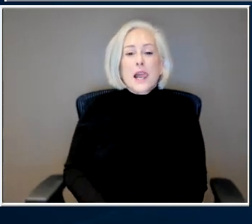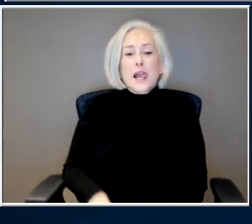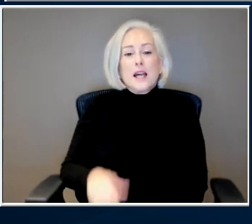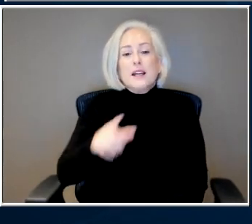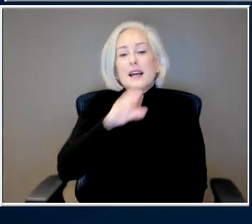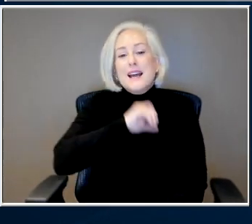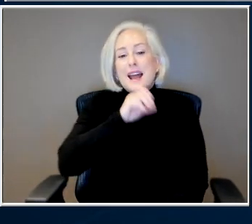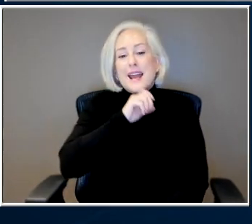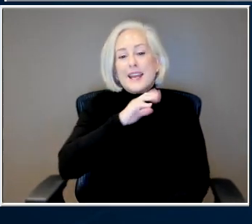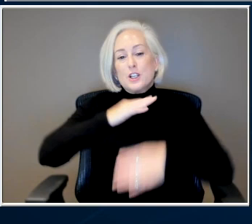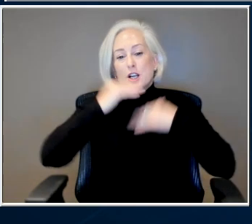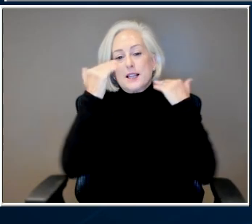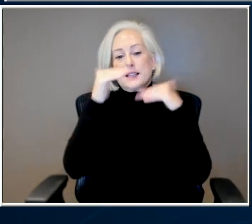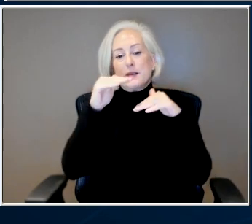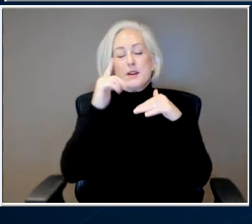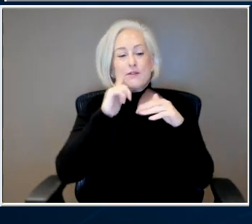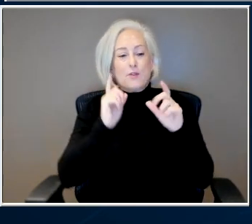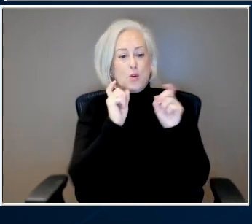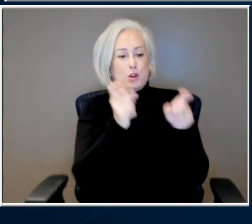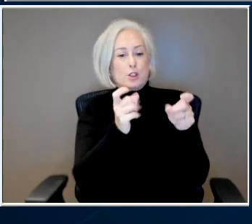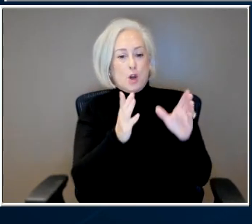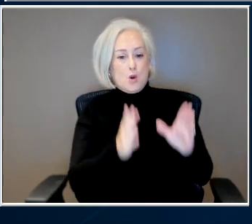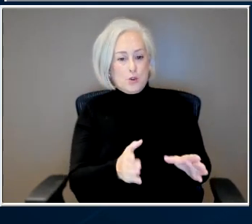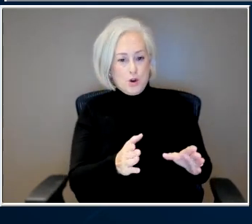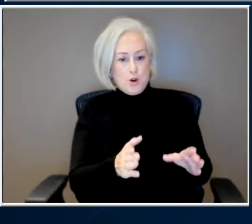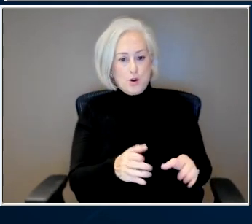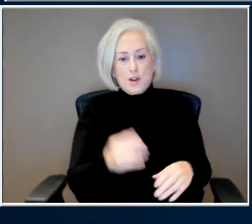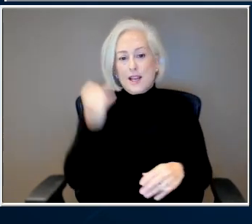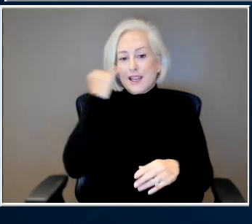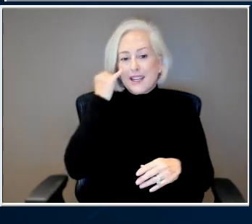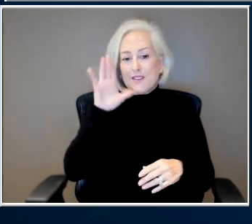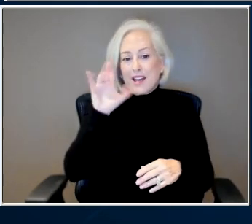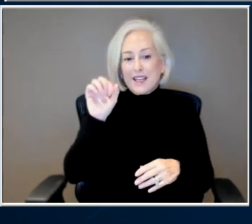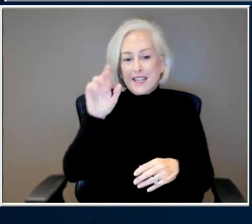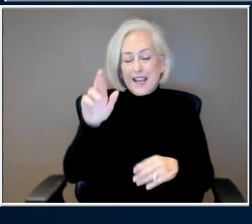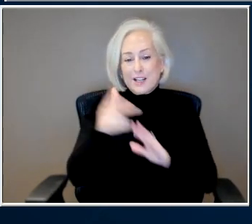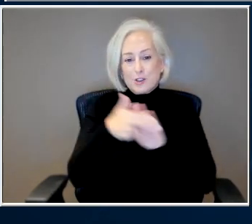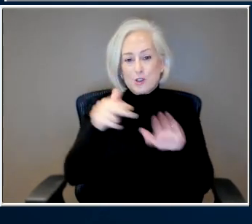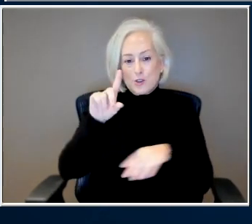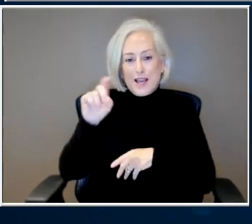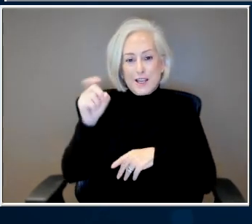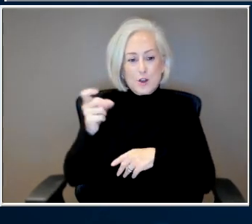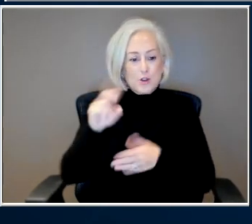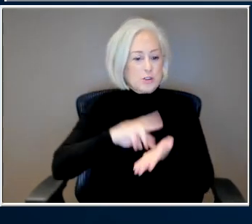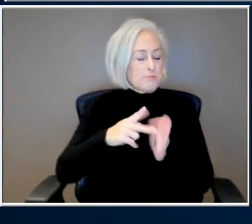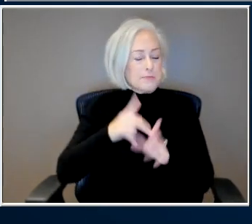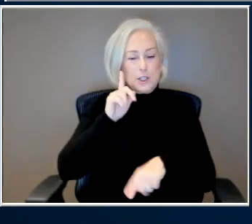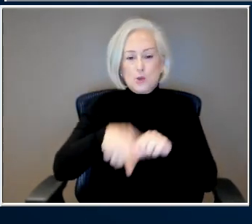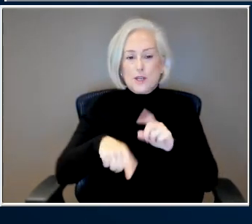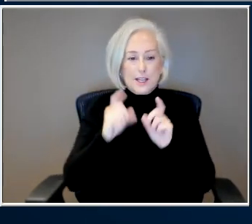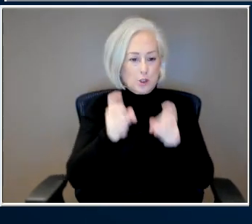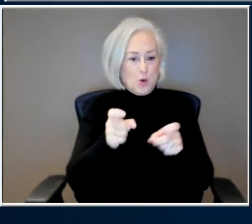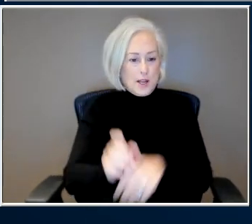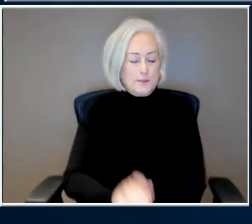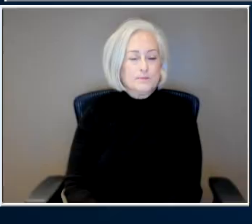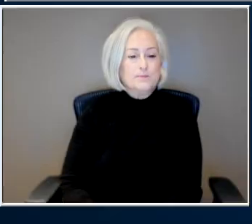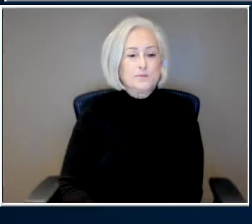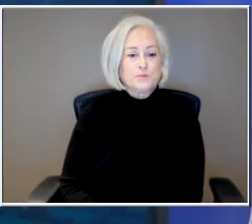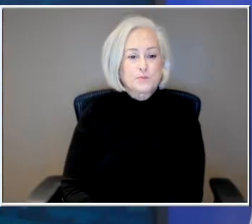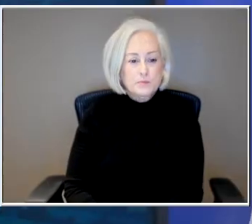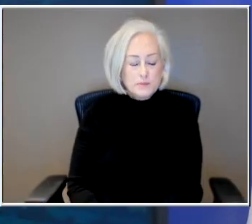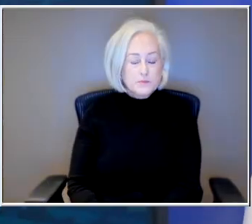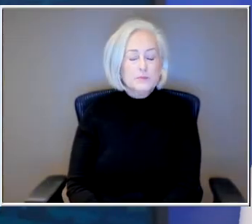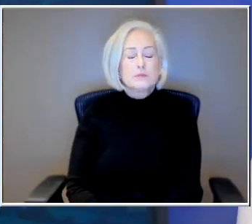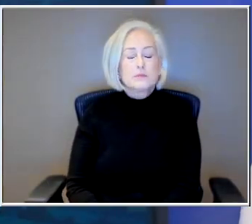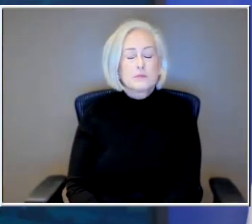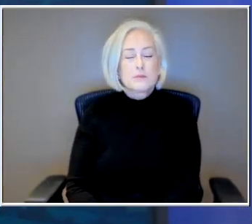for donors? And does a cancer diagnosis of any kind rule you out as a donor? The usual